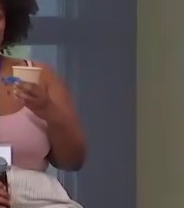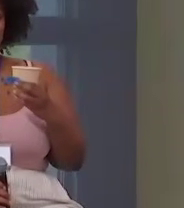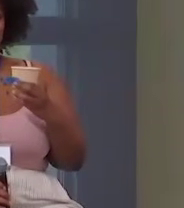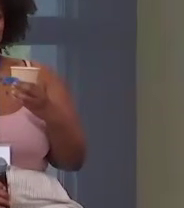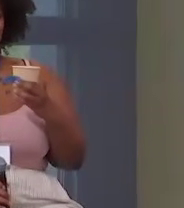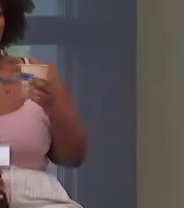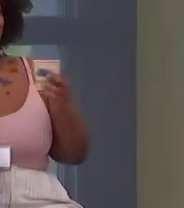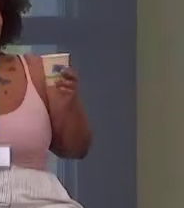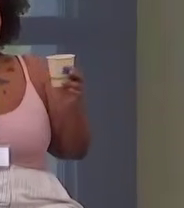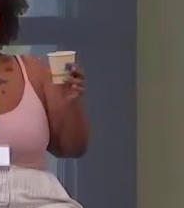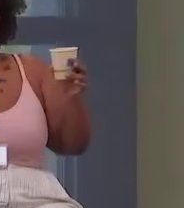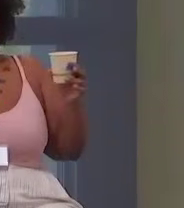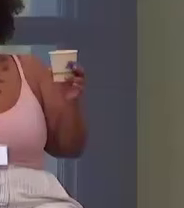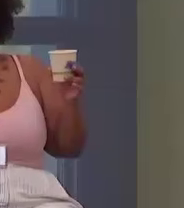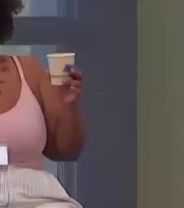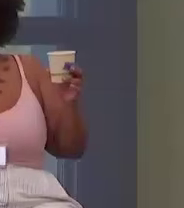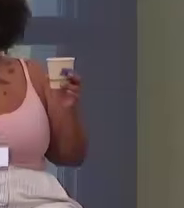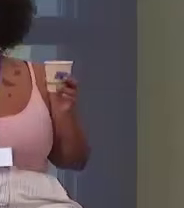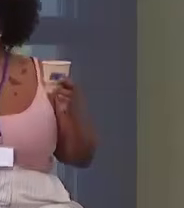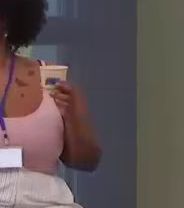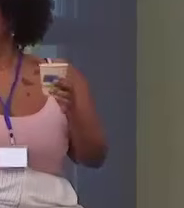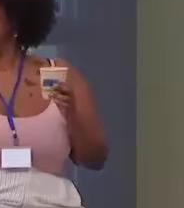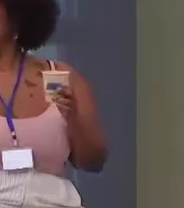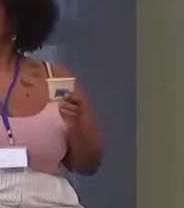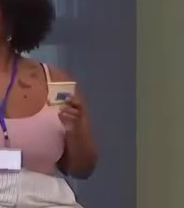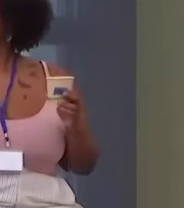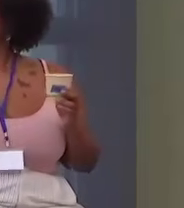730159. Hey.